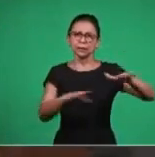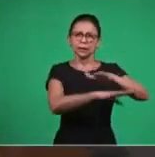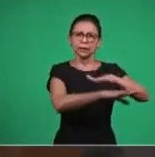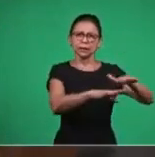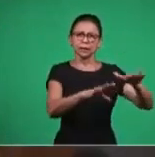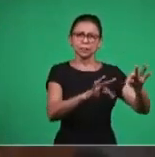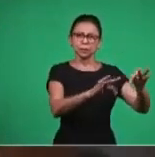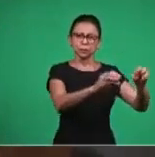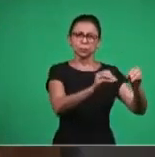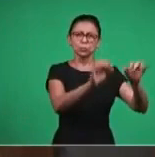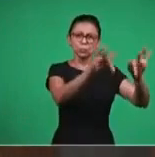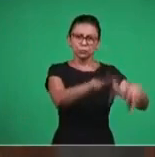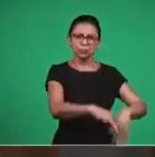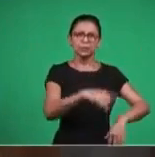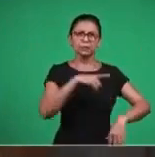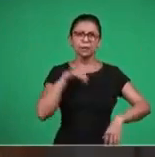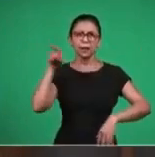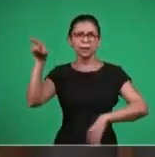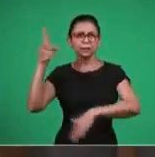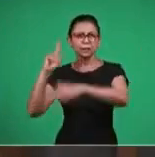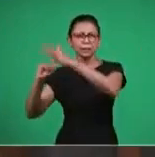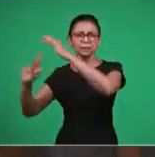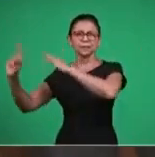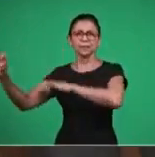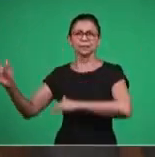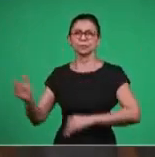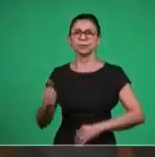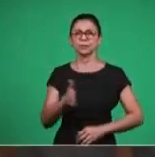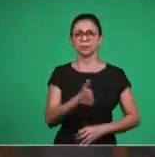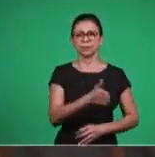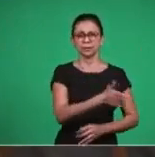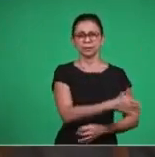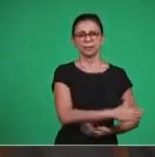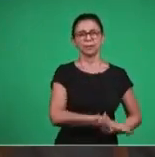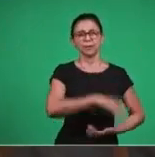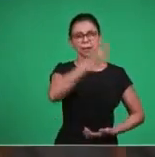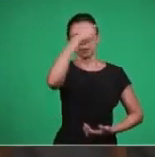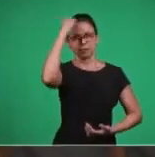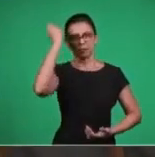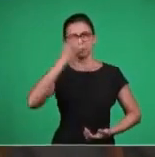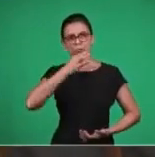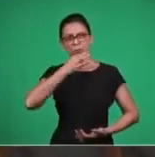one this world extinguishes, but the one in heaven will never